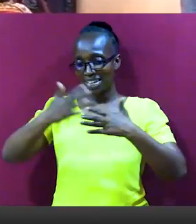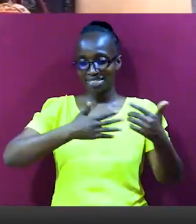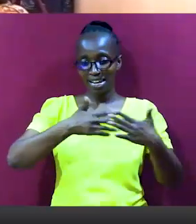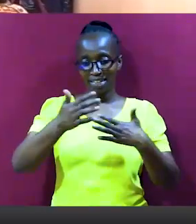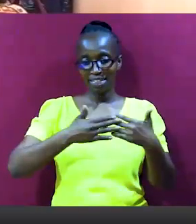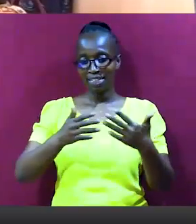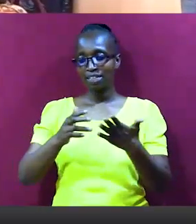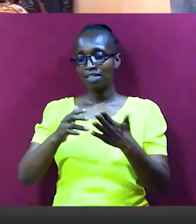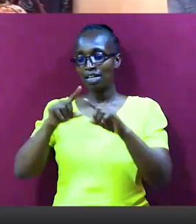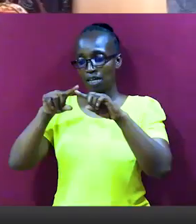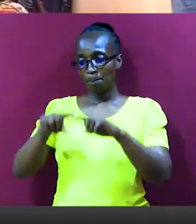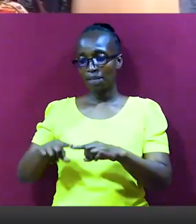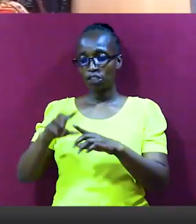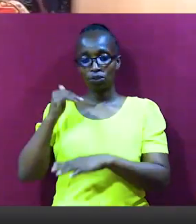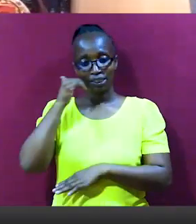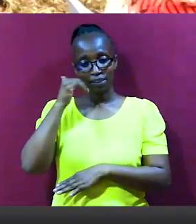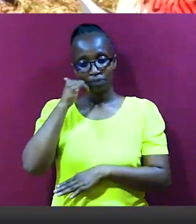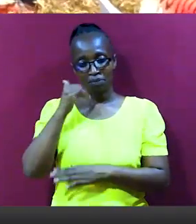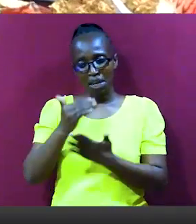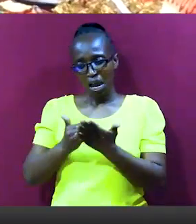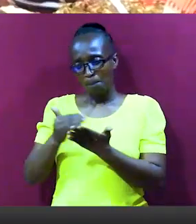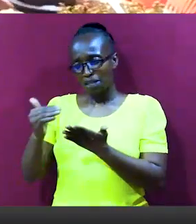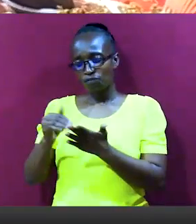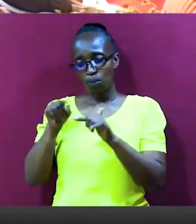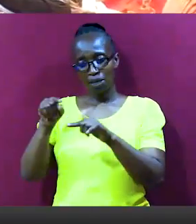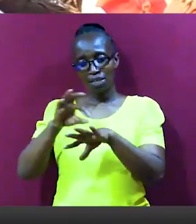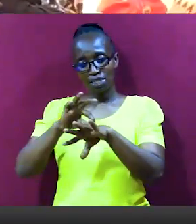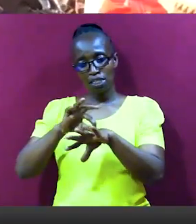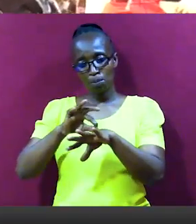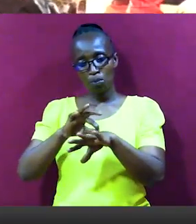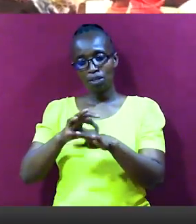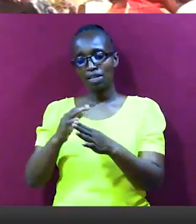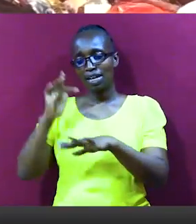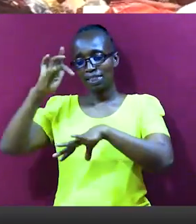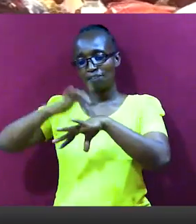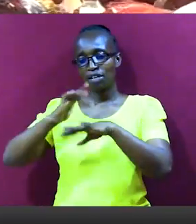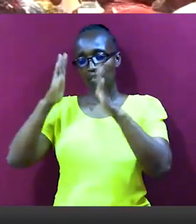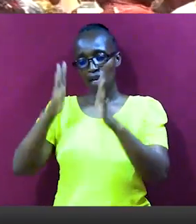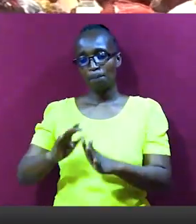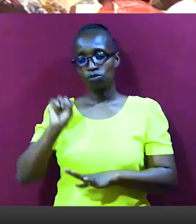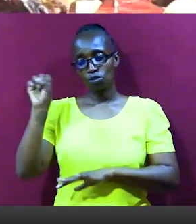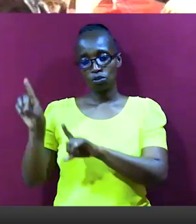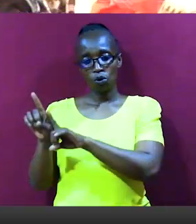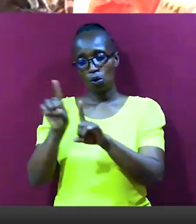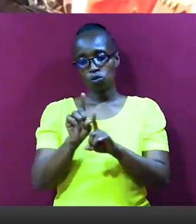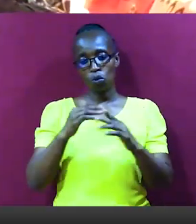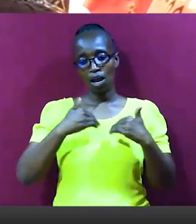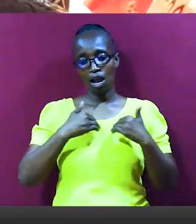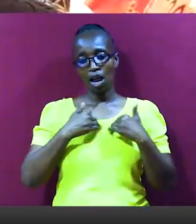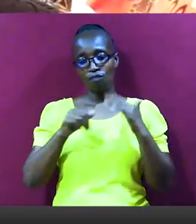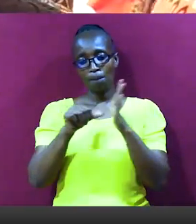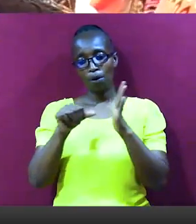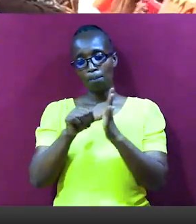4 kuu za ugonjwa huu. Dalili zikitegemea aina ya ugonjwa wenyewe. Kando na mifupa kuvunjika kwa